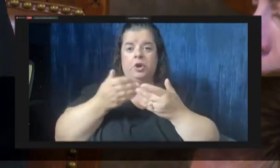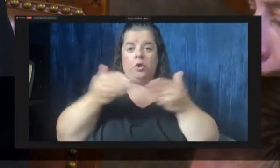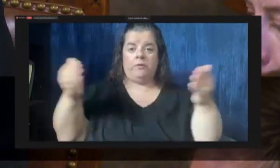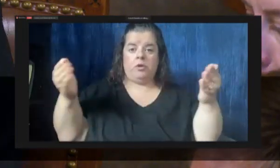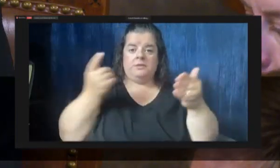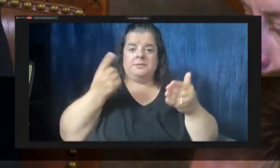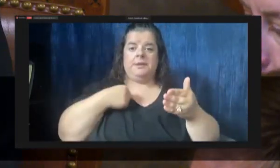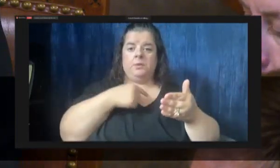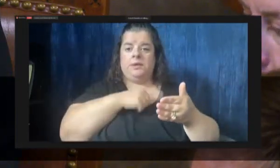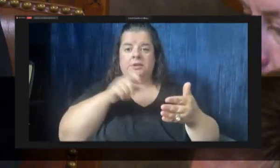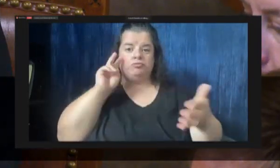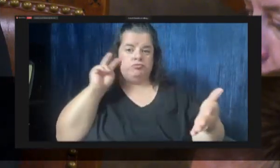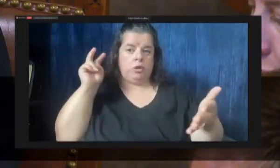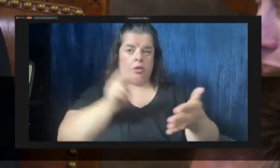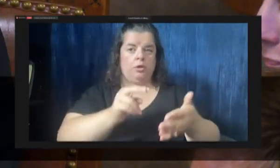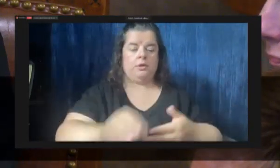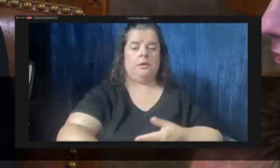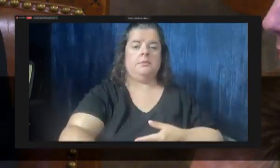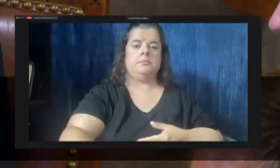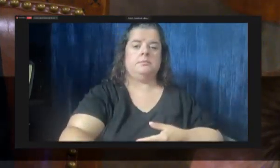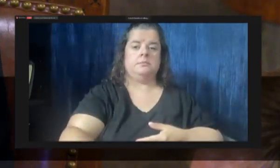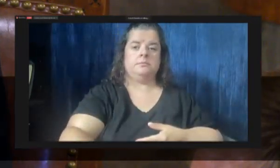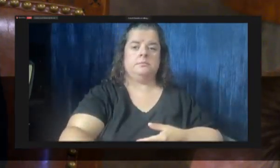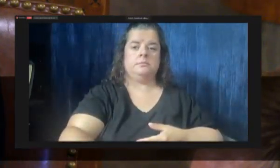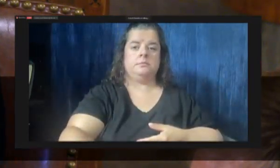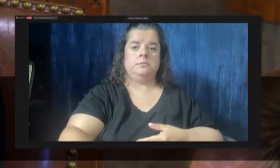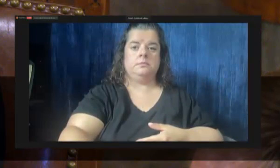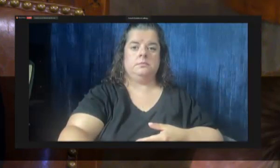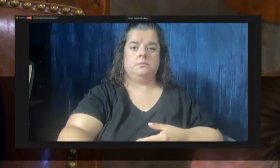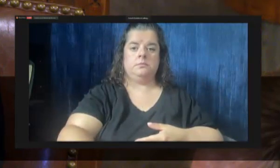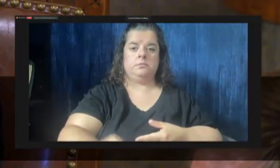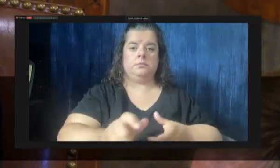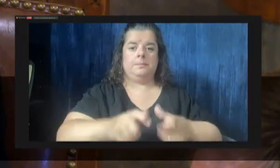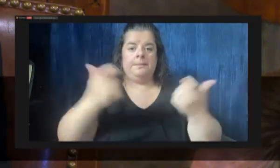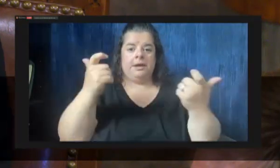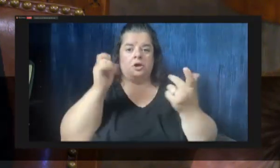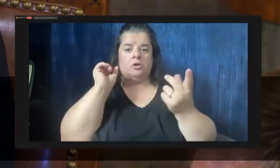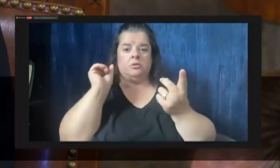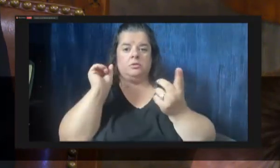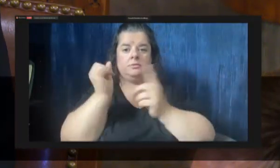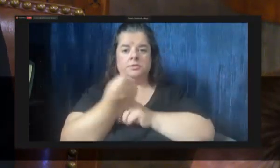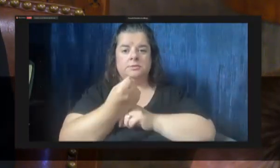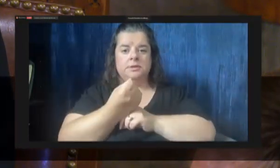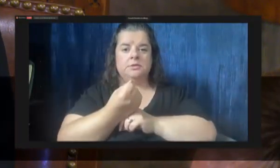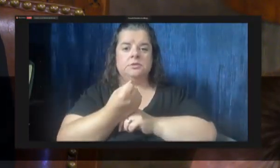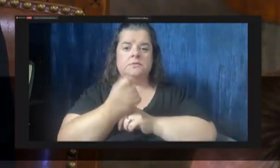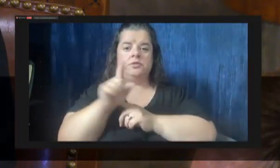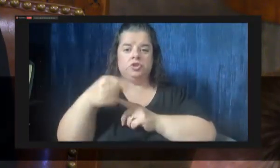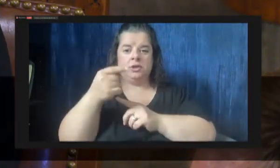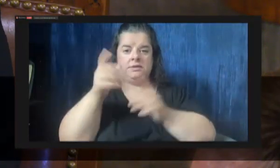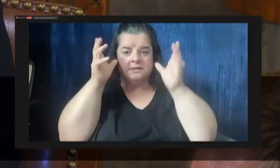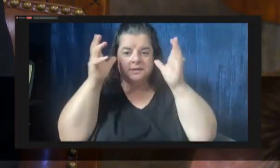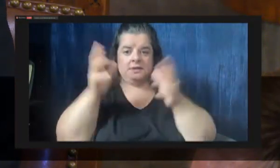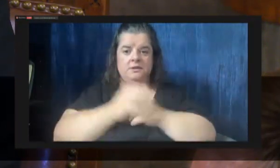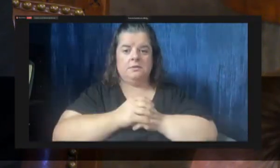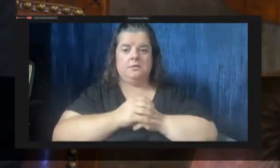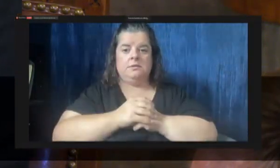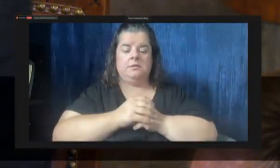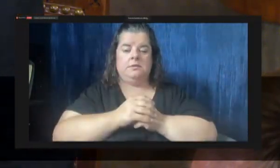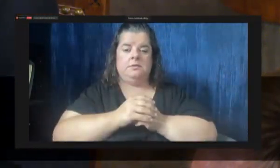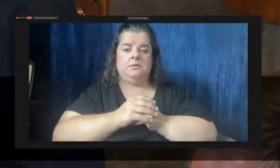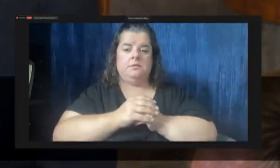in a broader spectrum than just the deer. So at any rate, that's all for